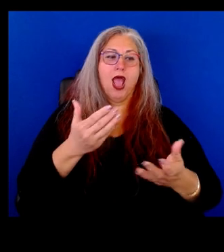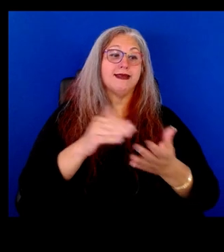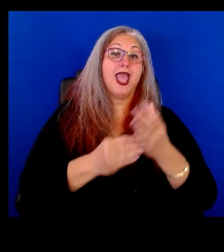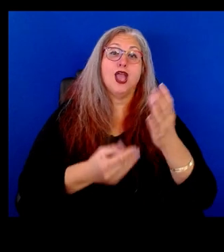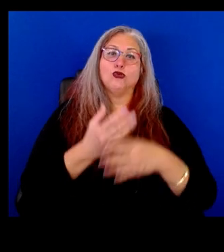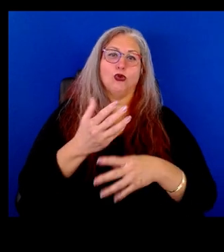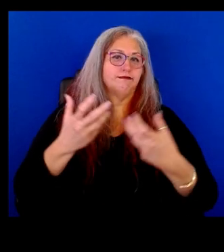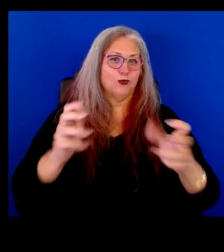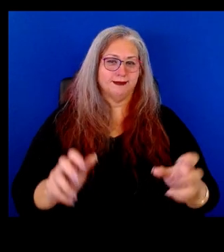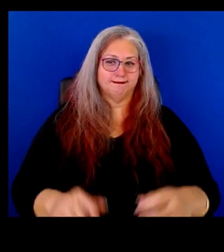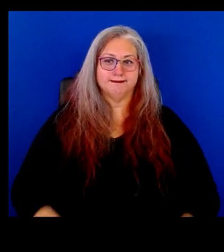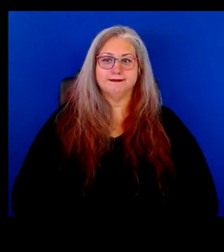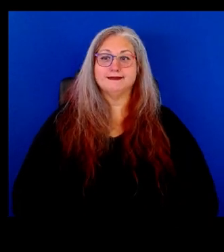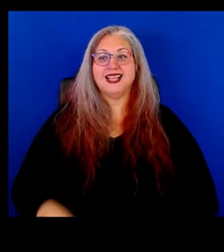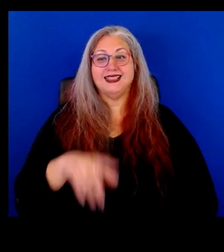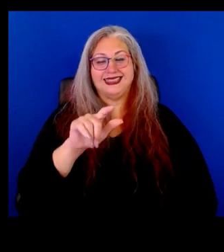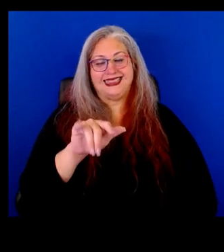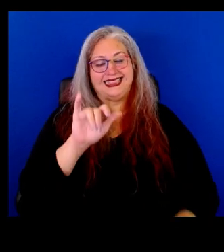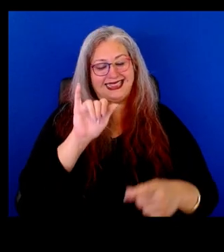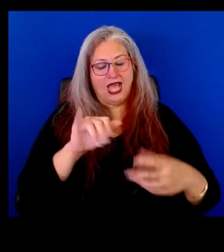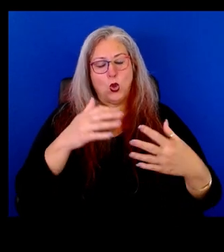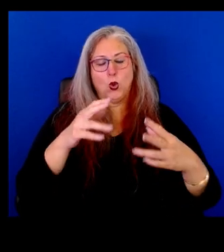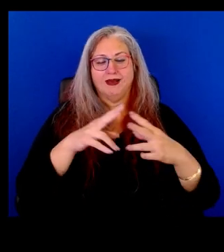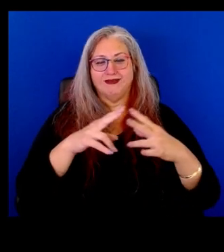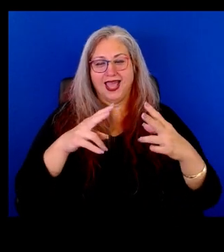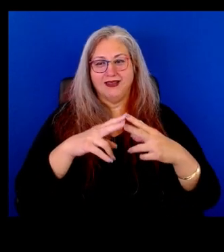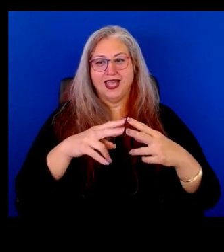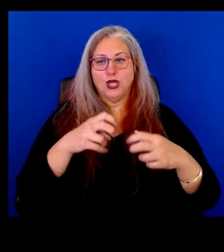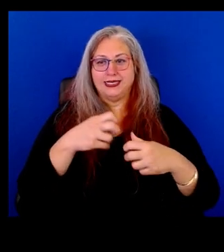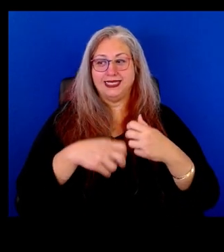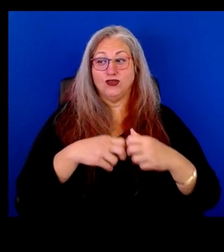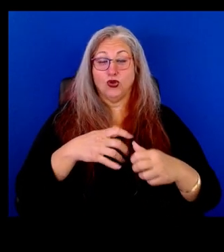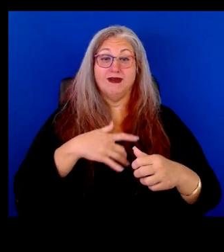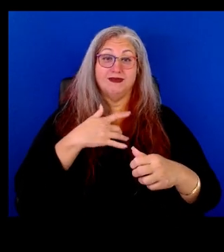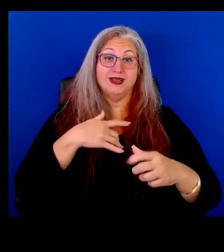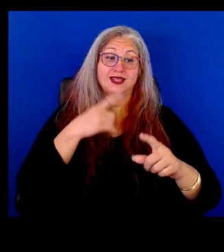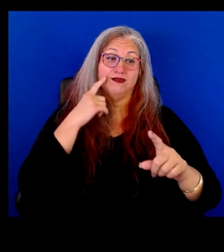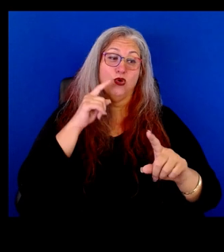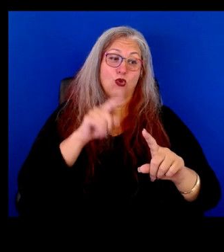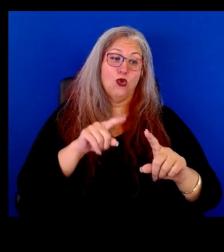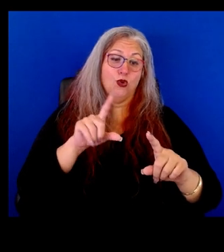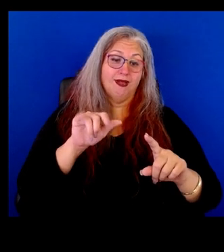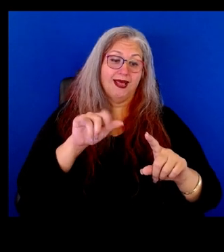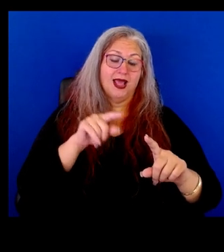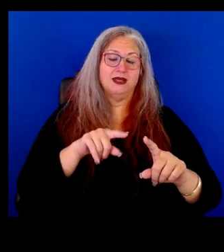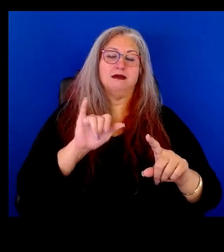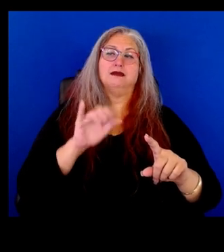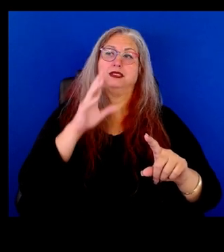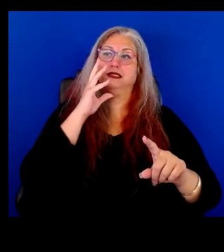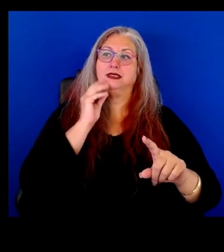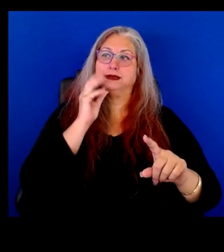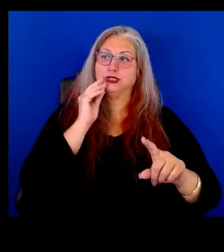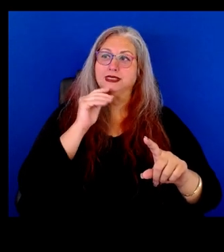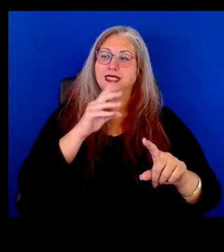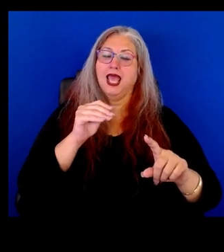back. And that was a very, very, very difficult feeling for Leila to